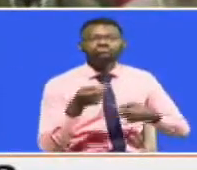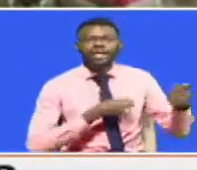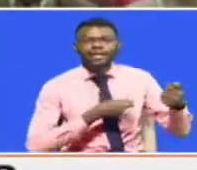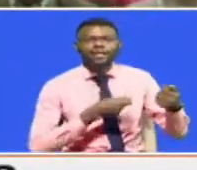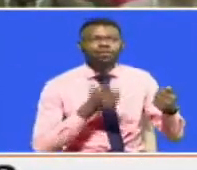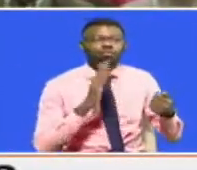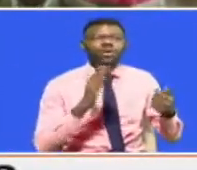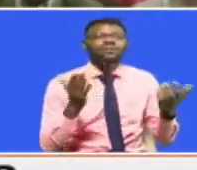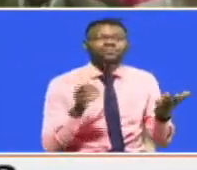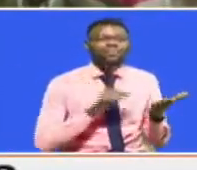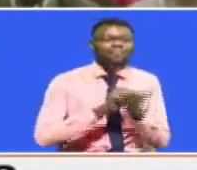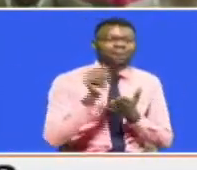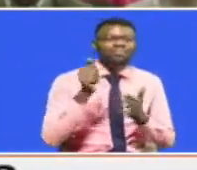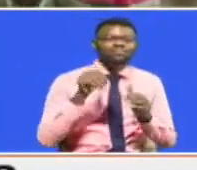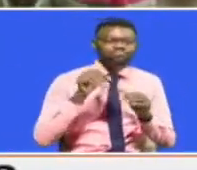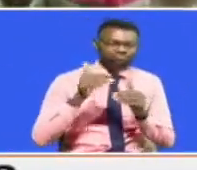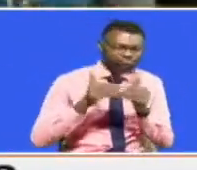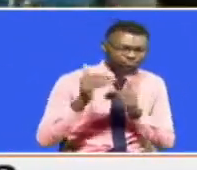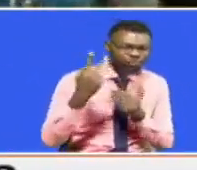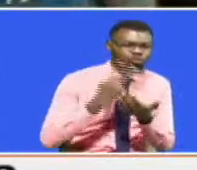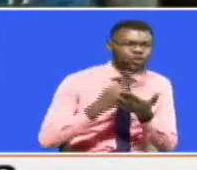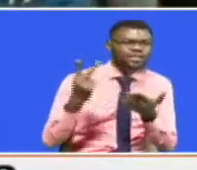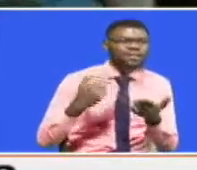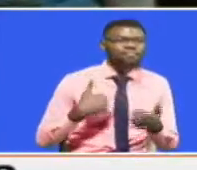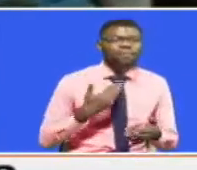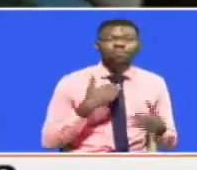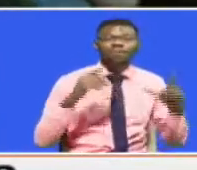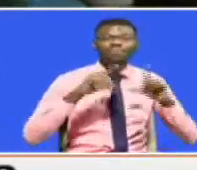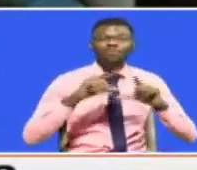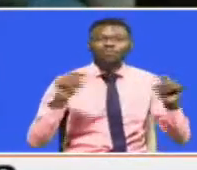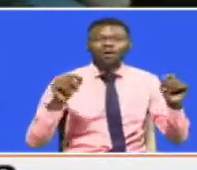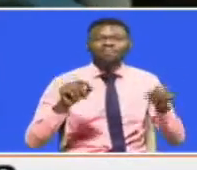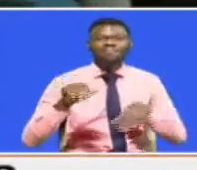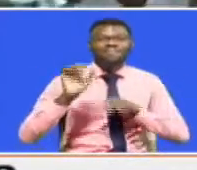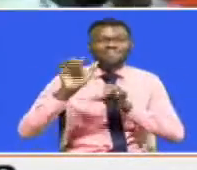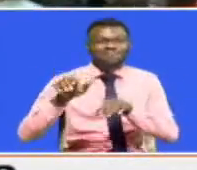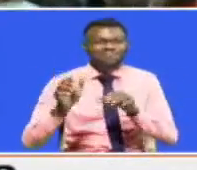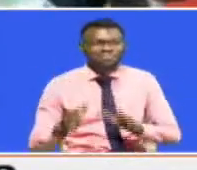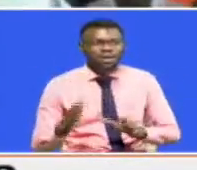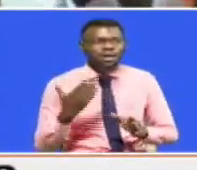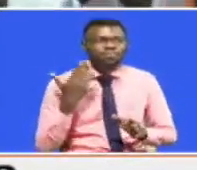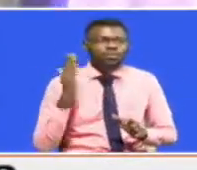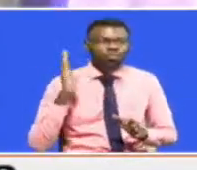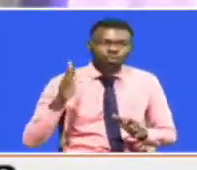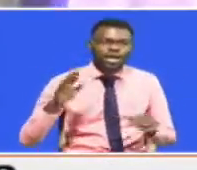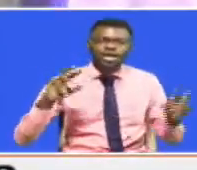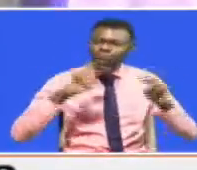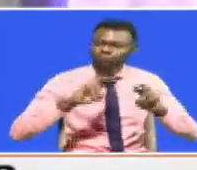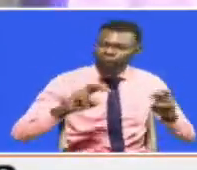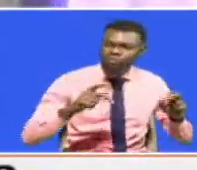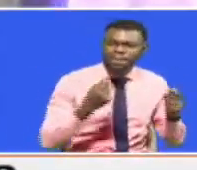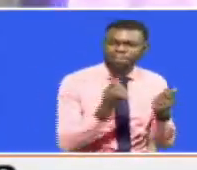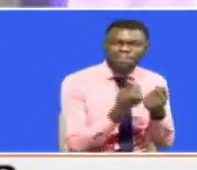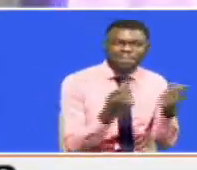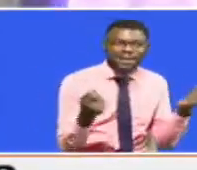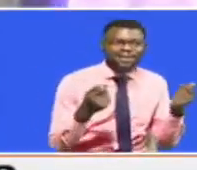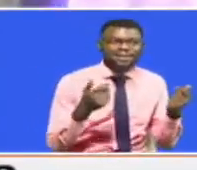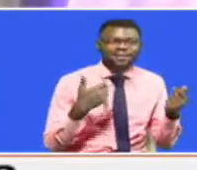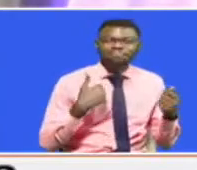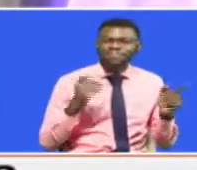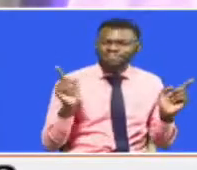nataka niwaambie wakulima, nitatafuta pesa ya ushuru ya Wakenya na nitakuja kuwalipa hiyo